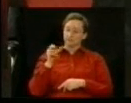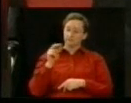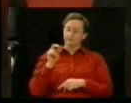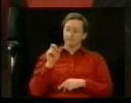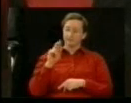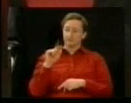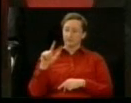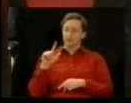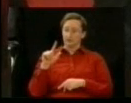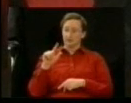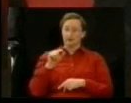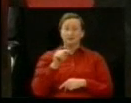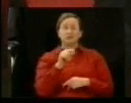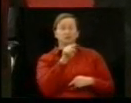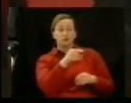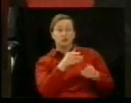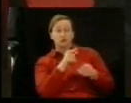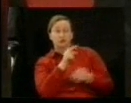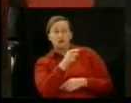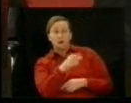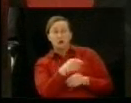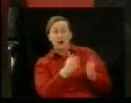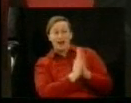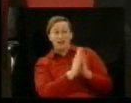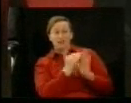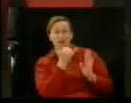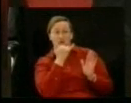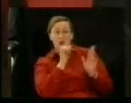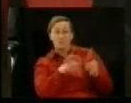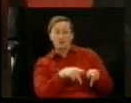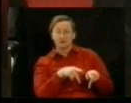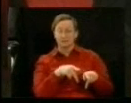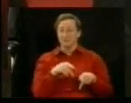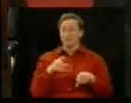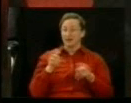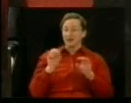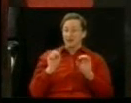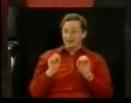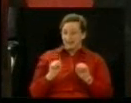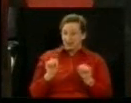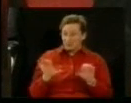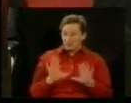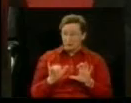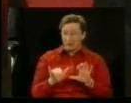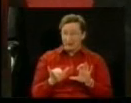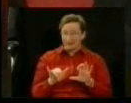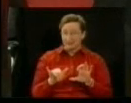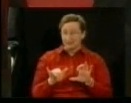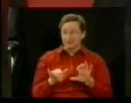You're asking the wrong guy. Well, but it could be done, is what I'm saying. Do you know of any reason it couldn't be done?